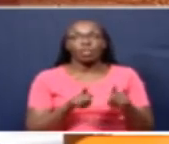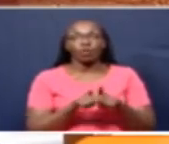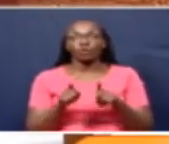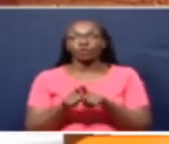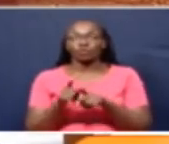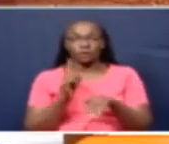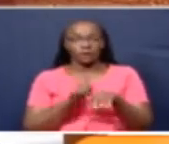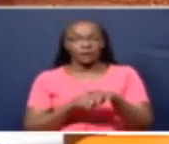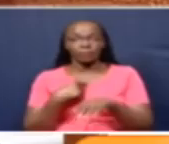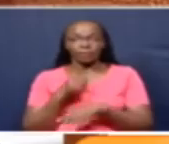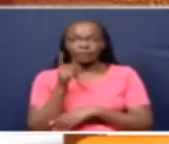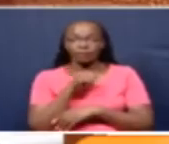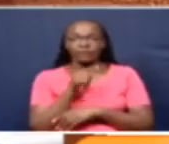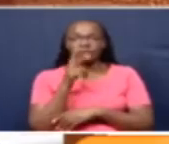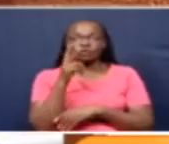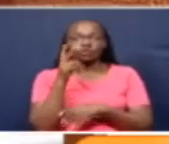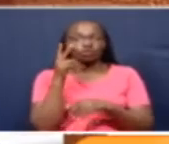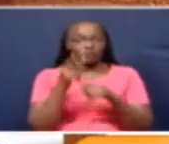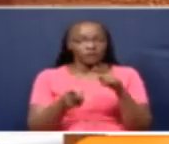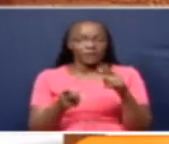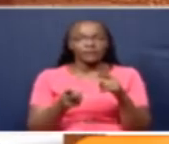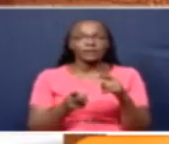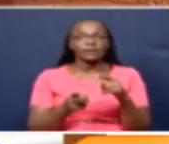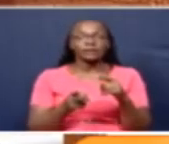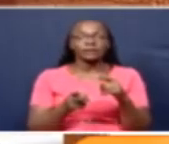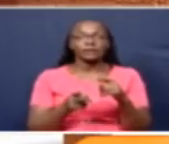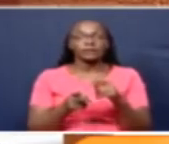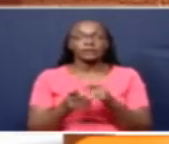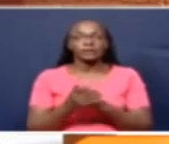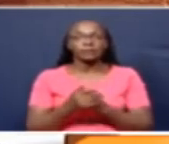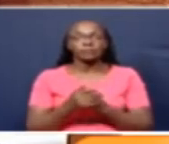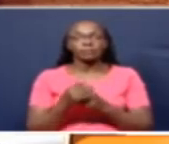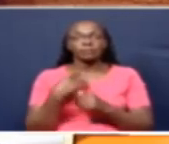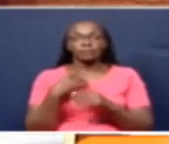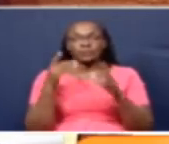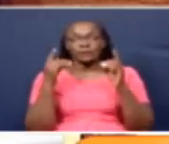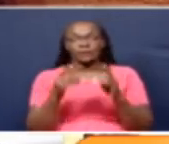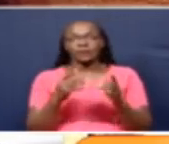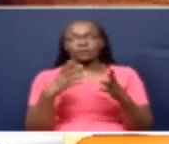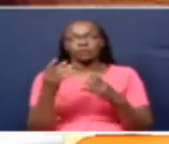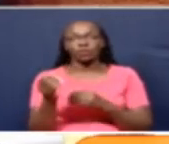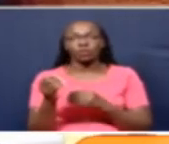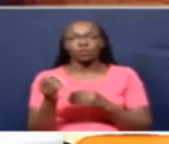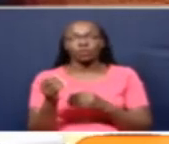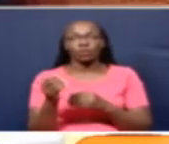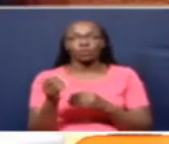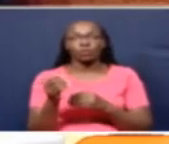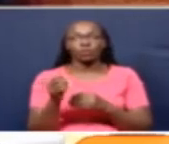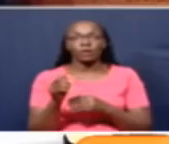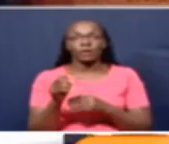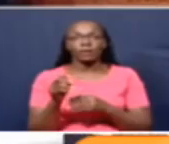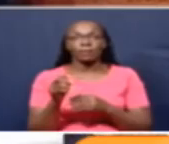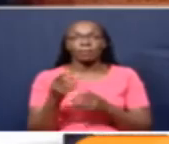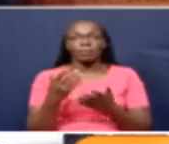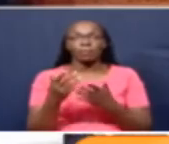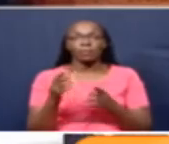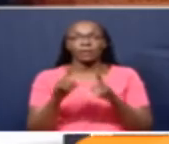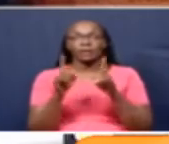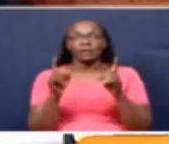finished 2 years, whatever I was doing, I decided to go and see him. I went to see him, and that's how he started. First